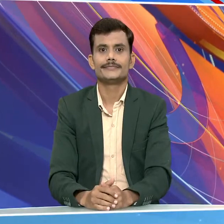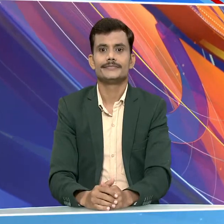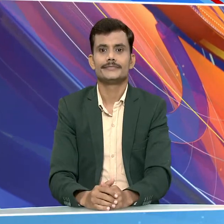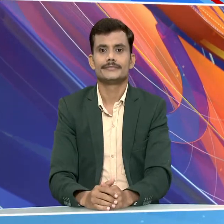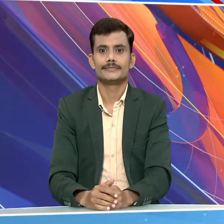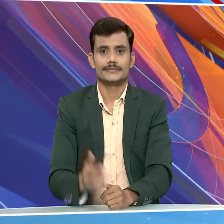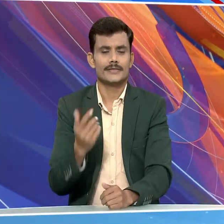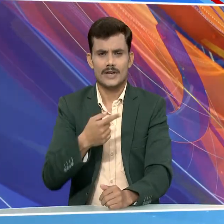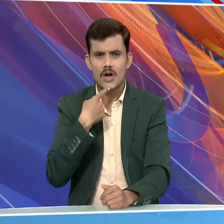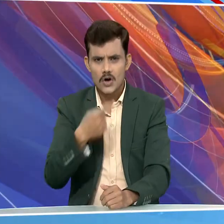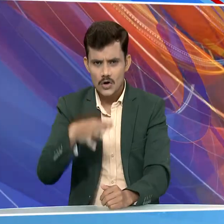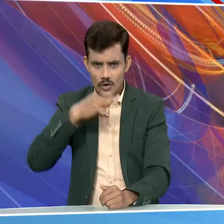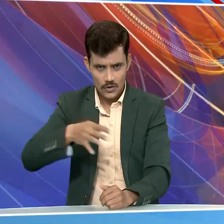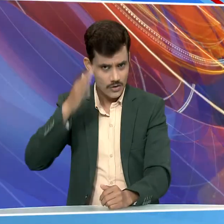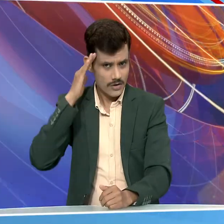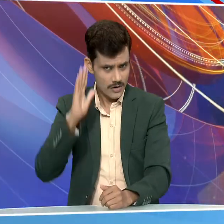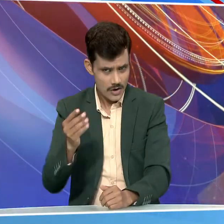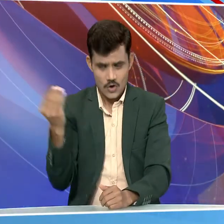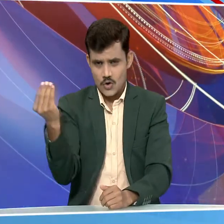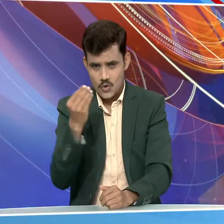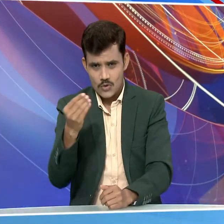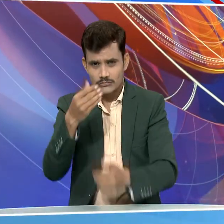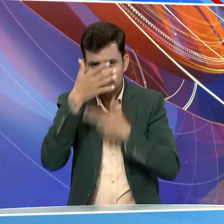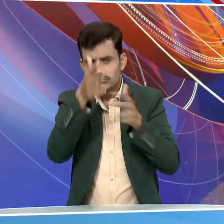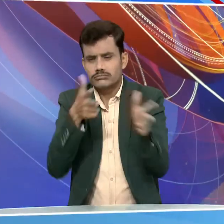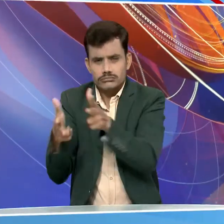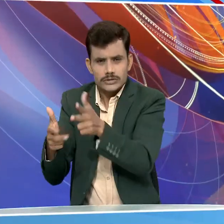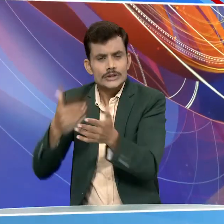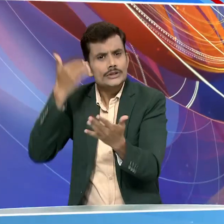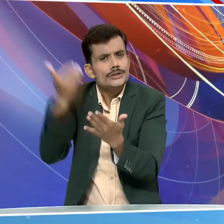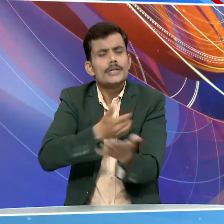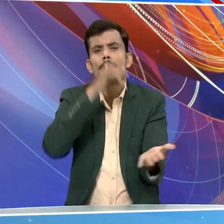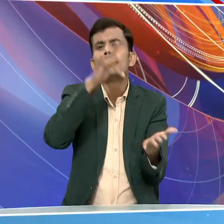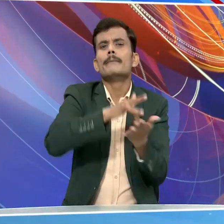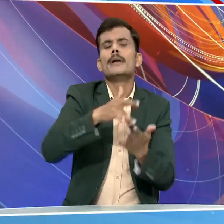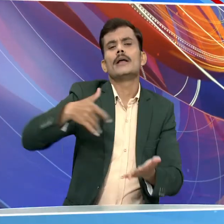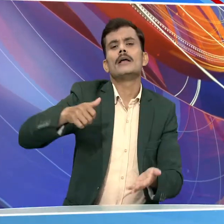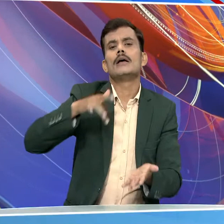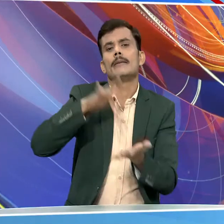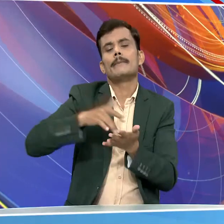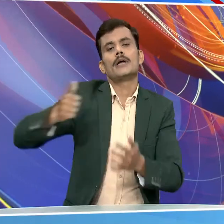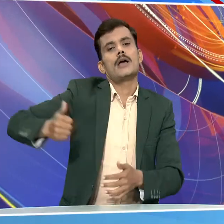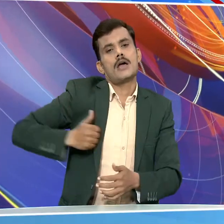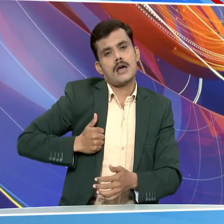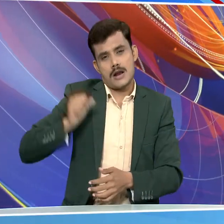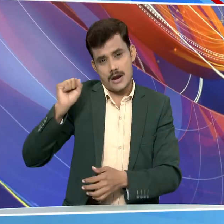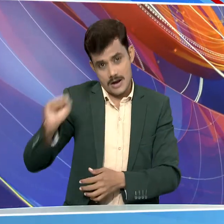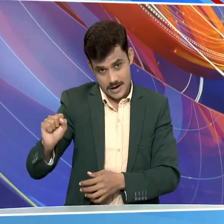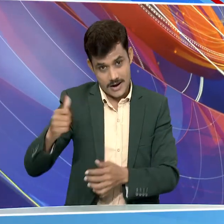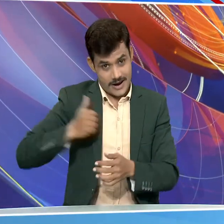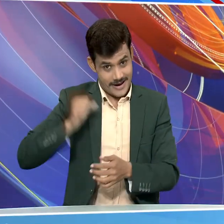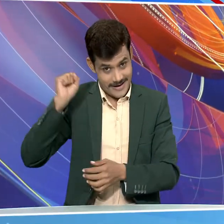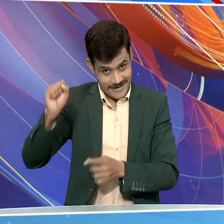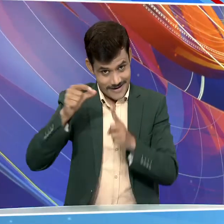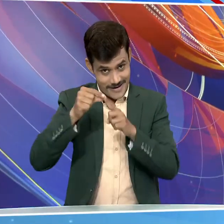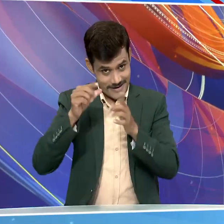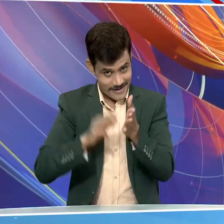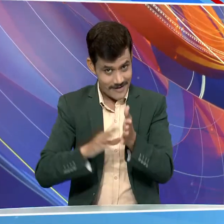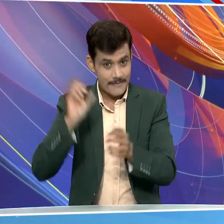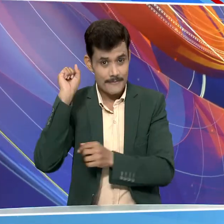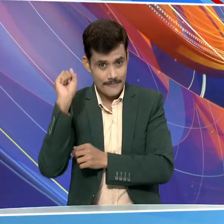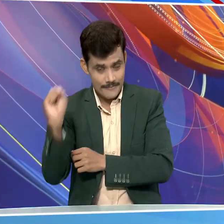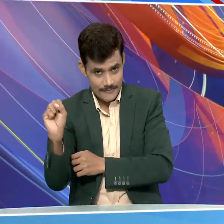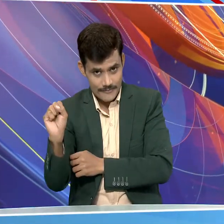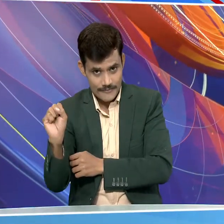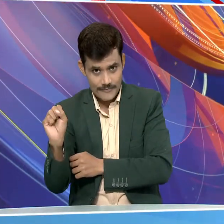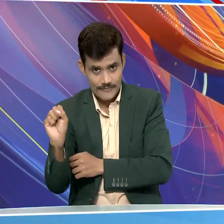Yeah, we have always suffered, and some of the terrorists have found safe haven in Canada. Canadian Prime Minister has this